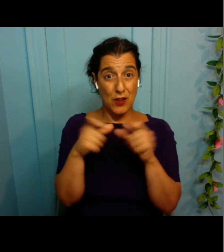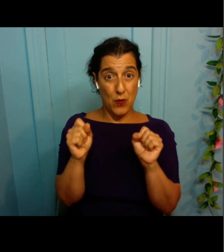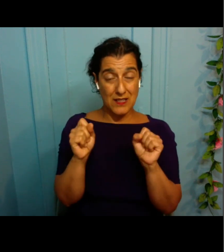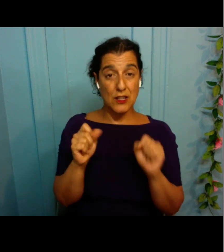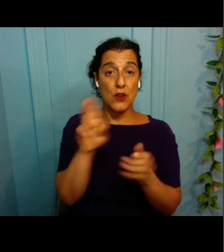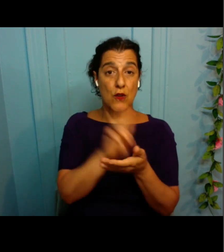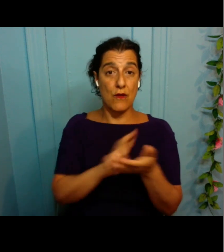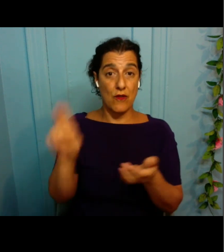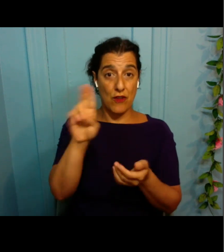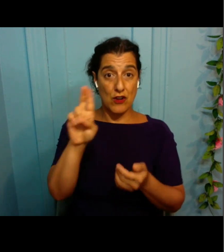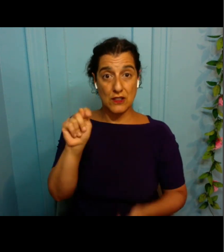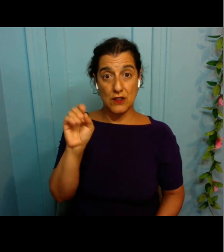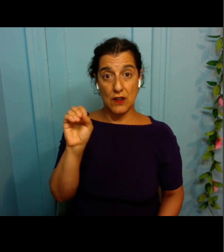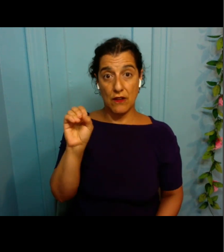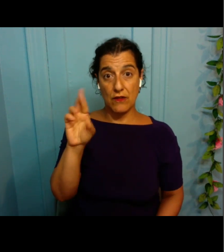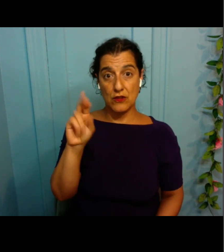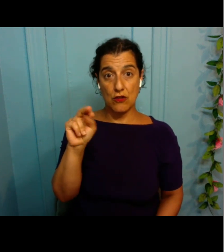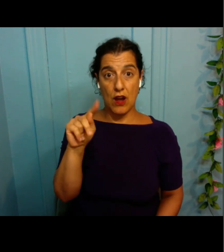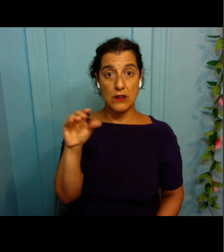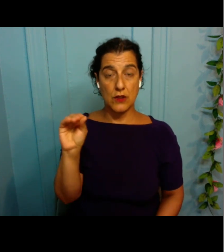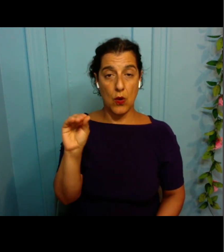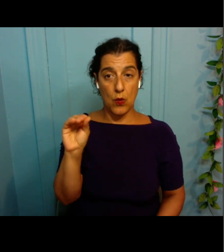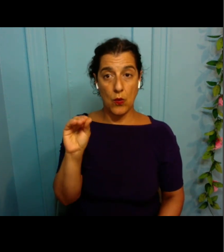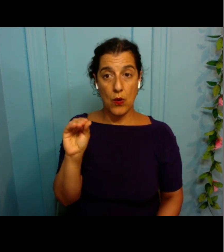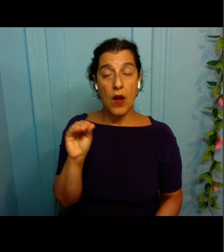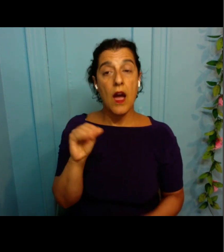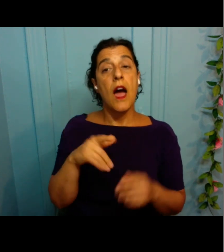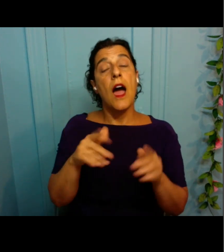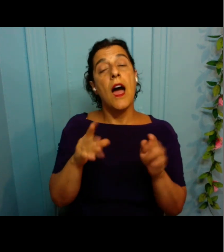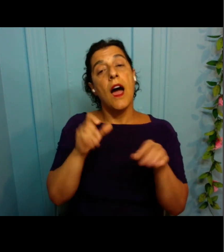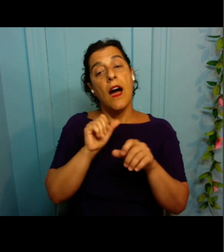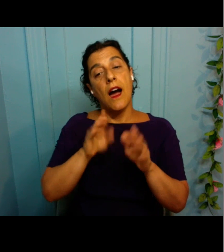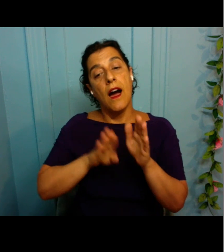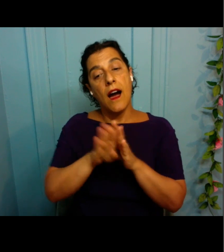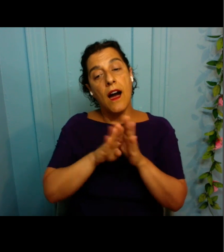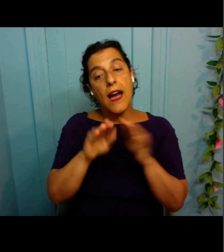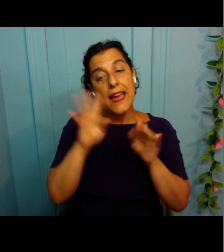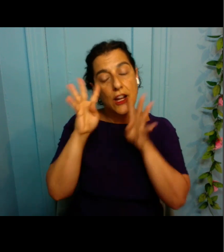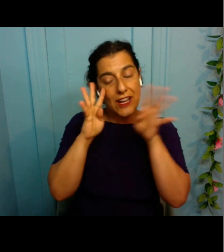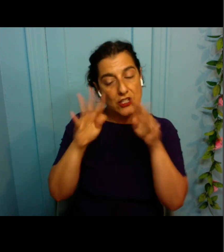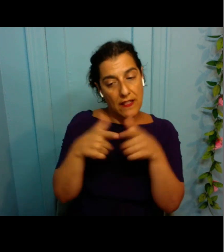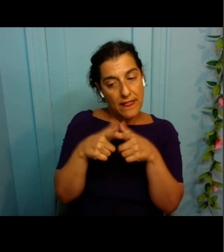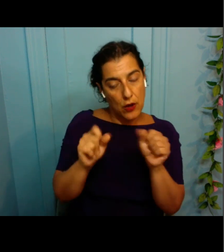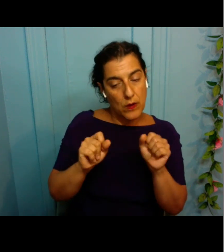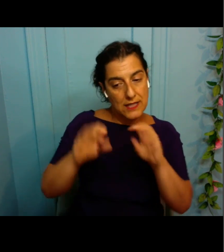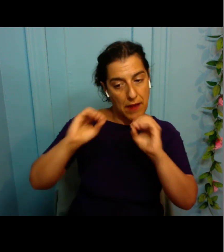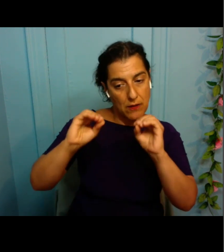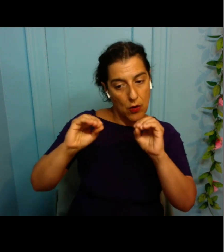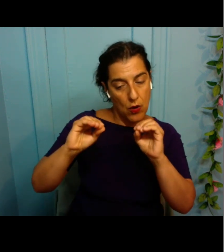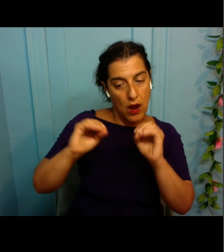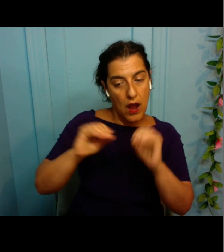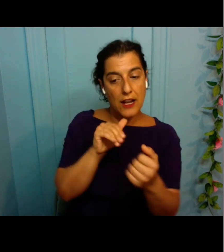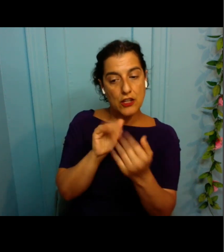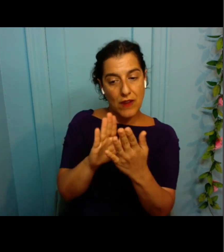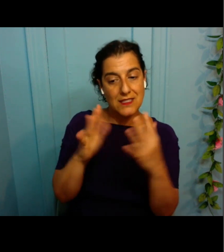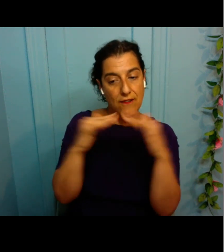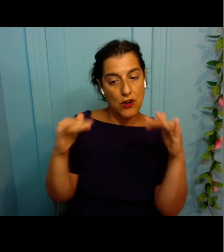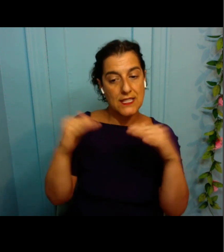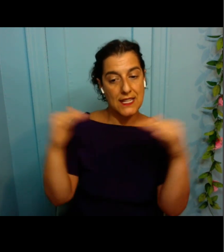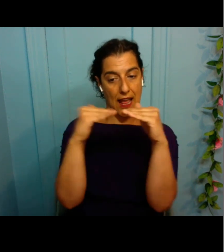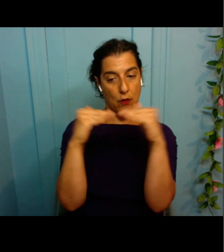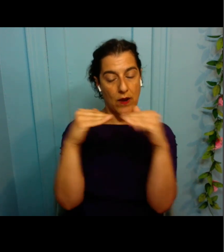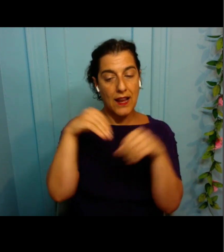Toronto. He works on innovations in linguistic pedagogy and on addressing equity, diversity, and inclusion in the linguistics classroom.